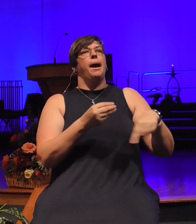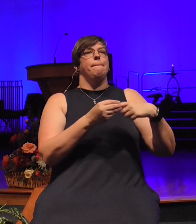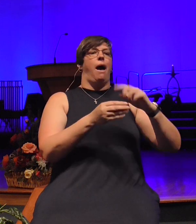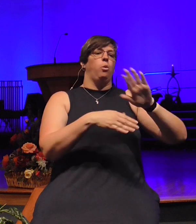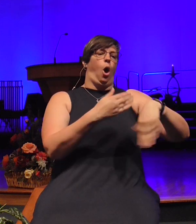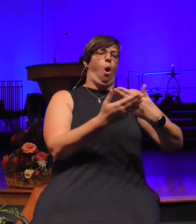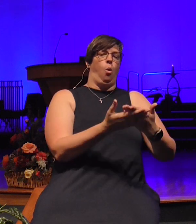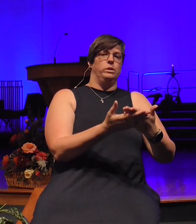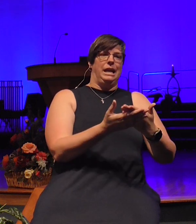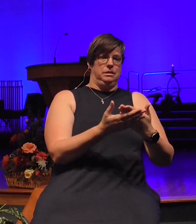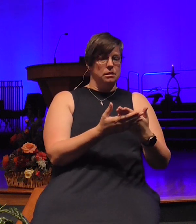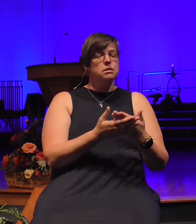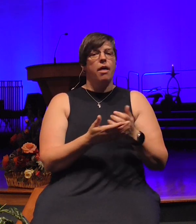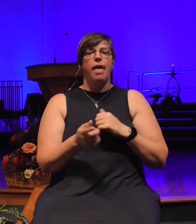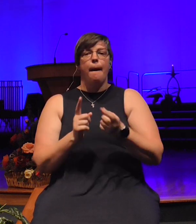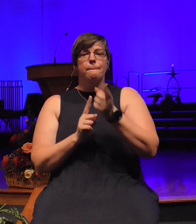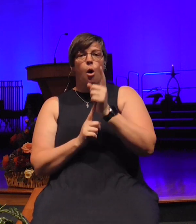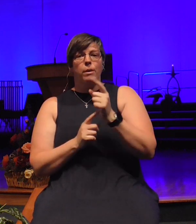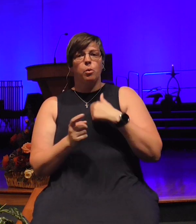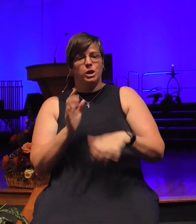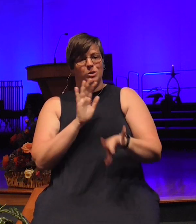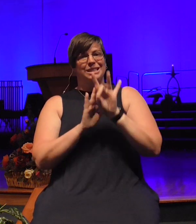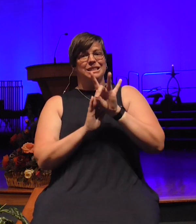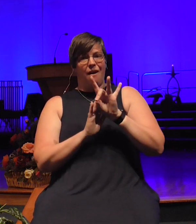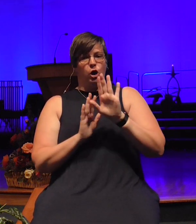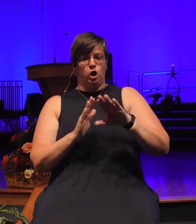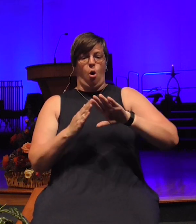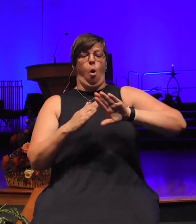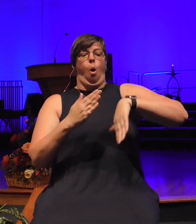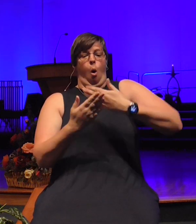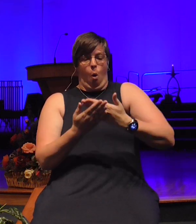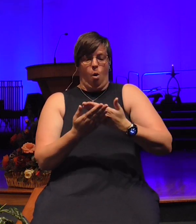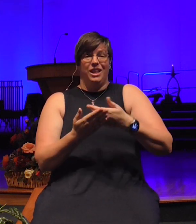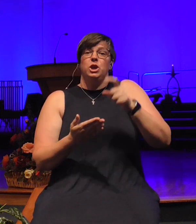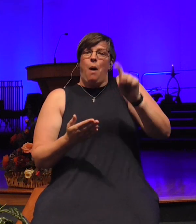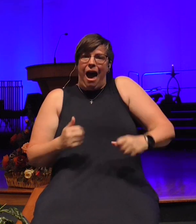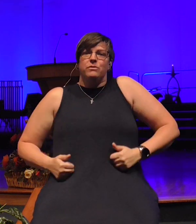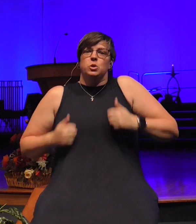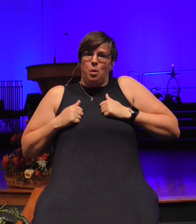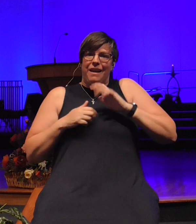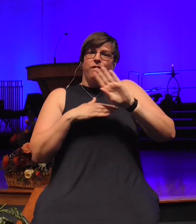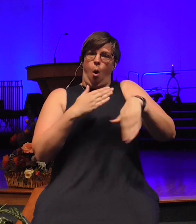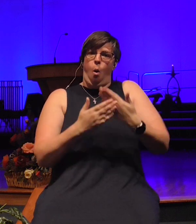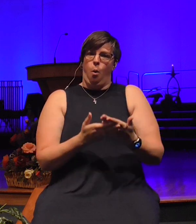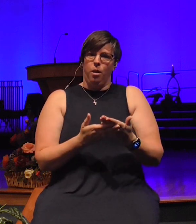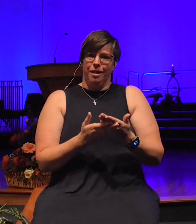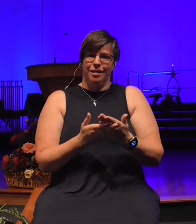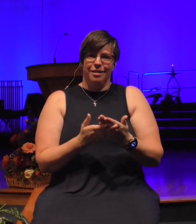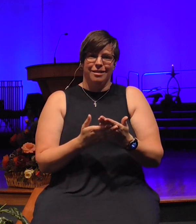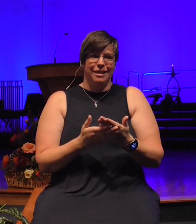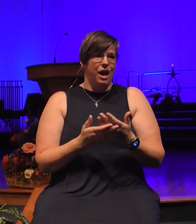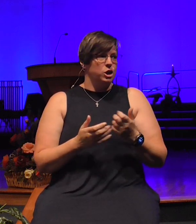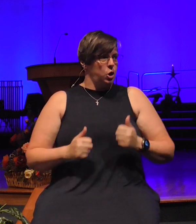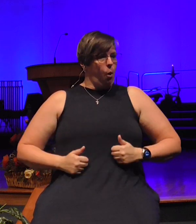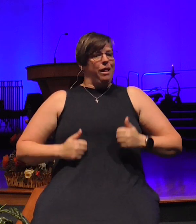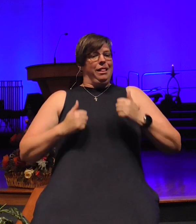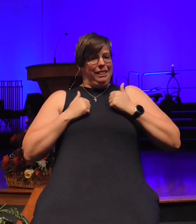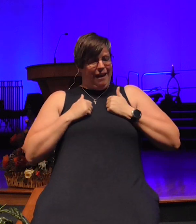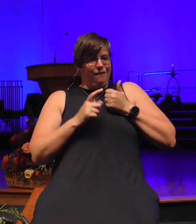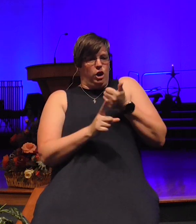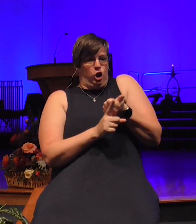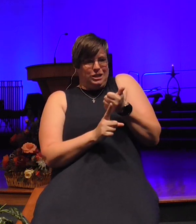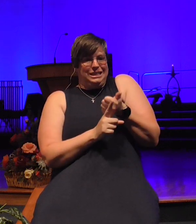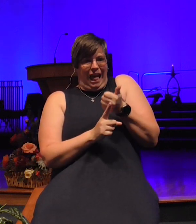The moment you discover you're whole, you have to live your whole life. Live your whole life as